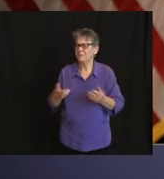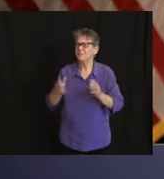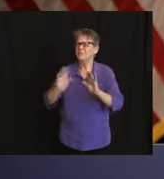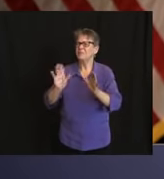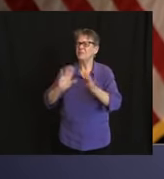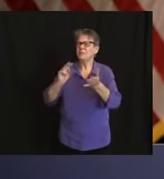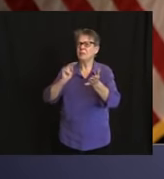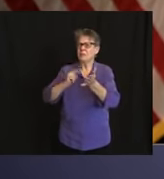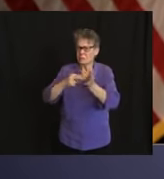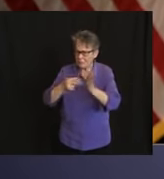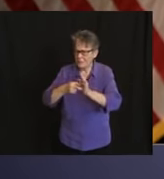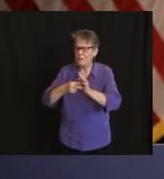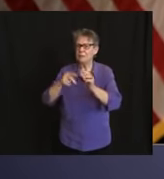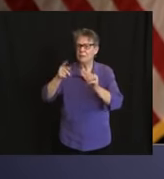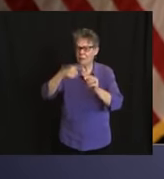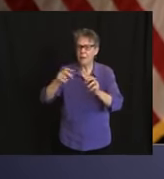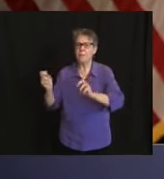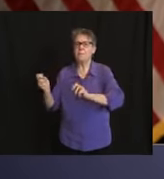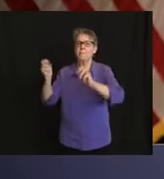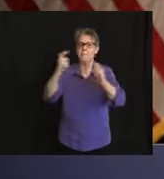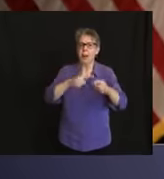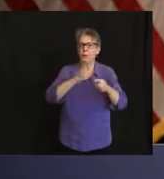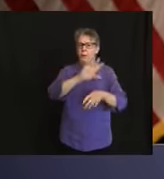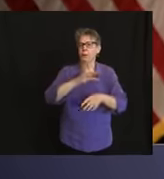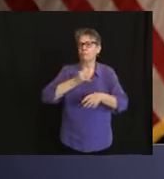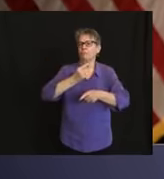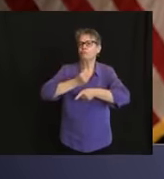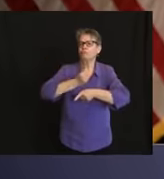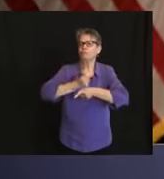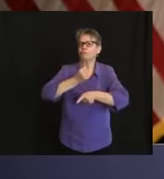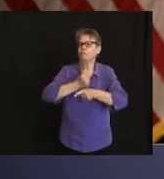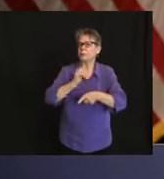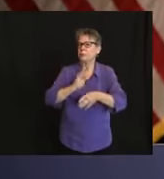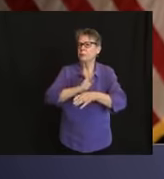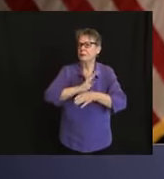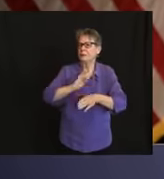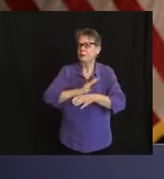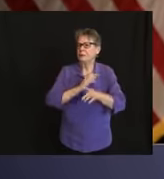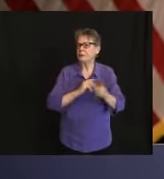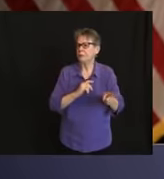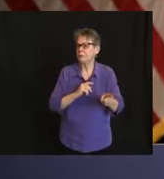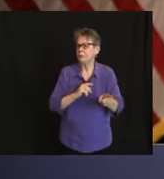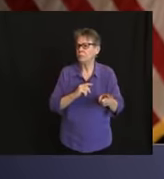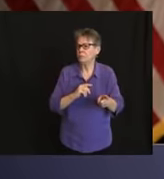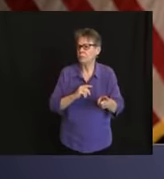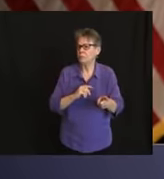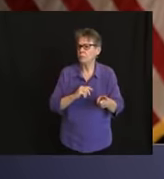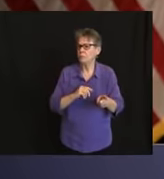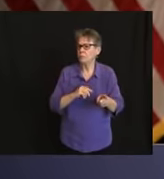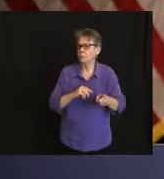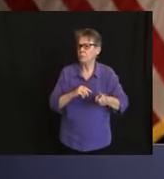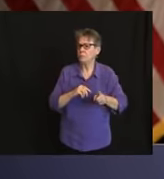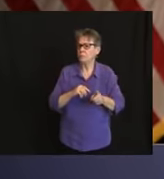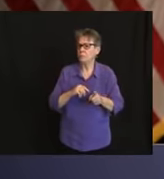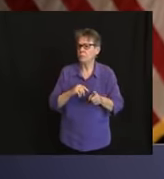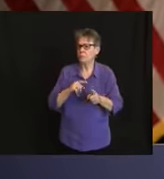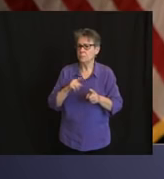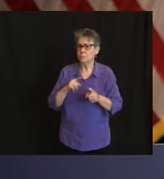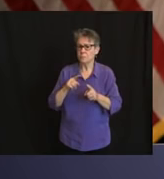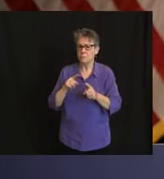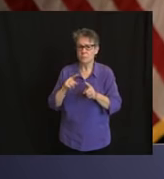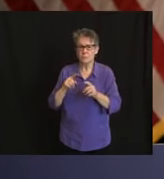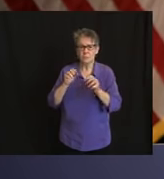the near term, although we've got it if we do need it. But as importantly, we have it for the medium or longer term.